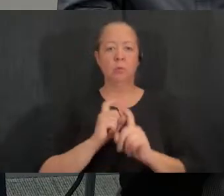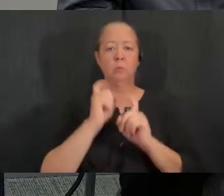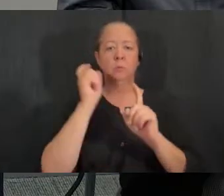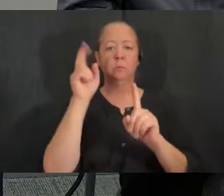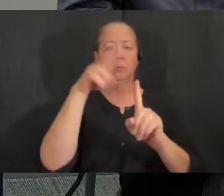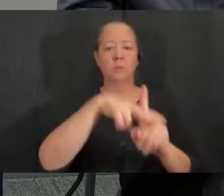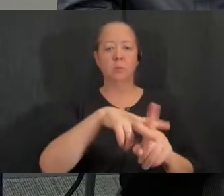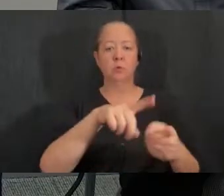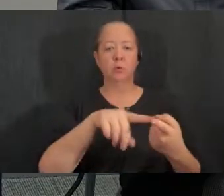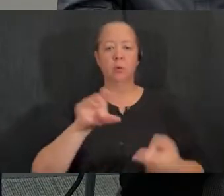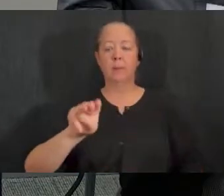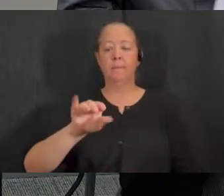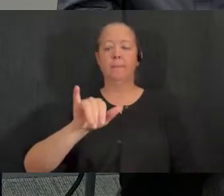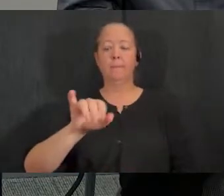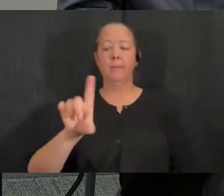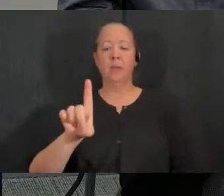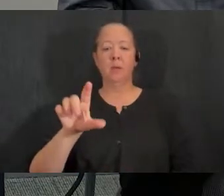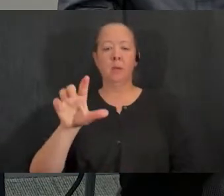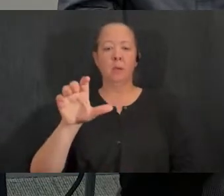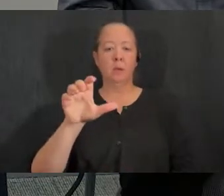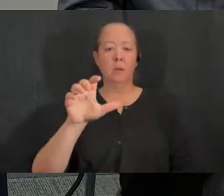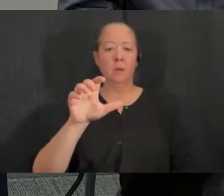They came in at